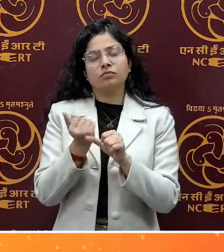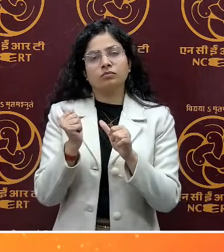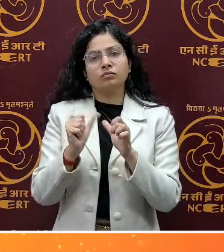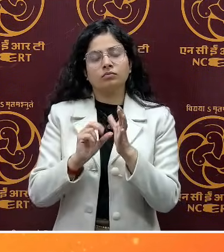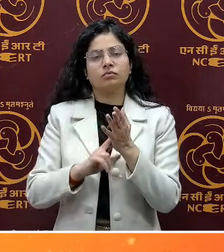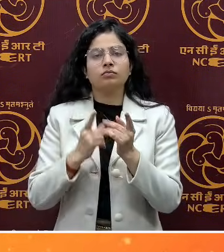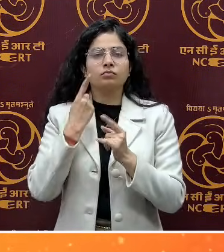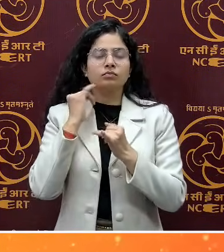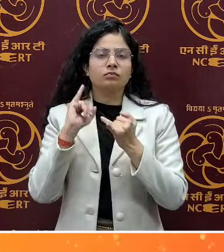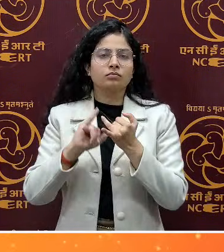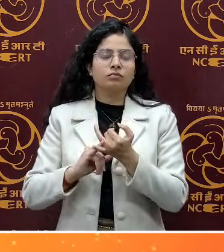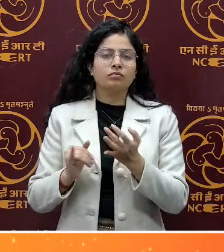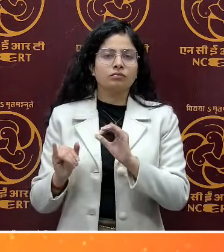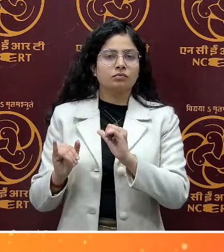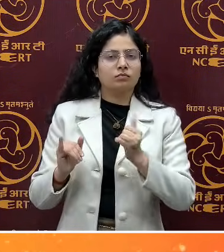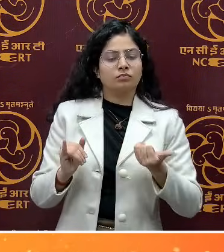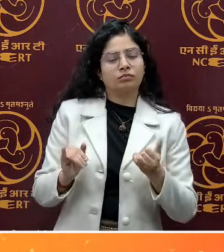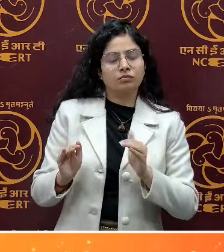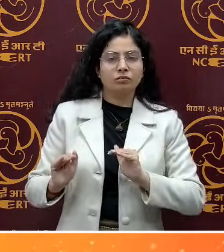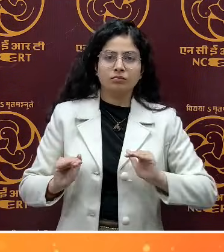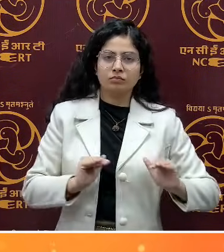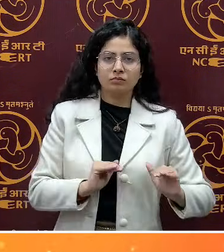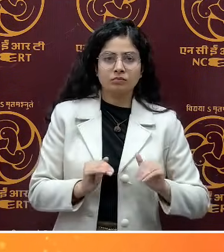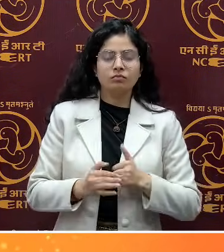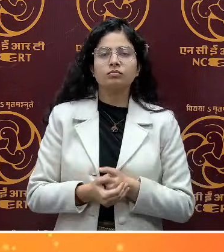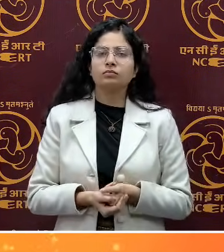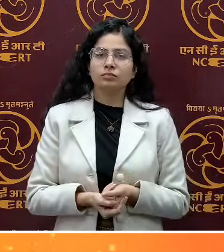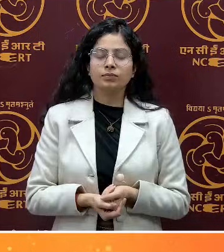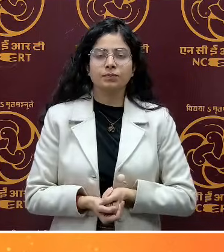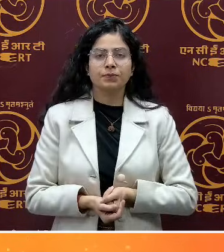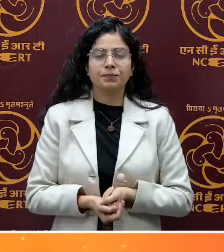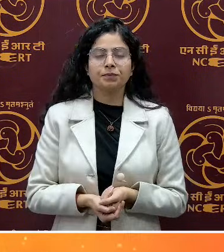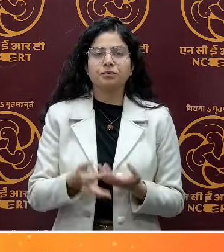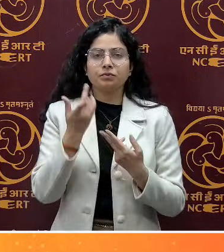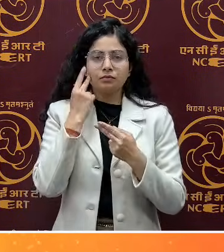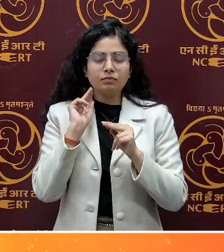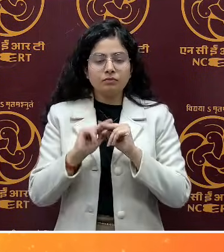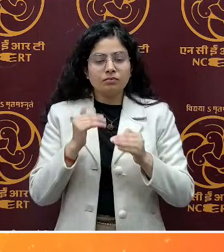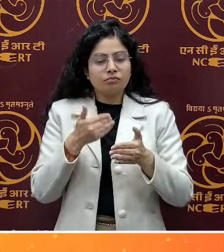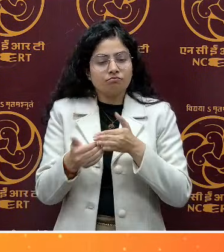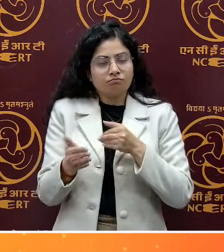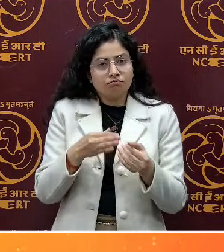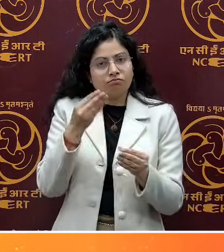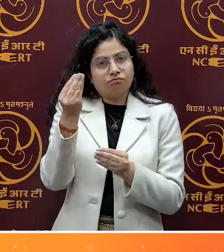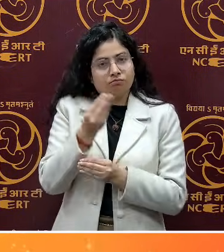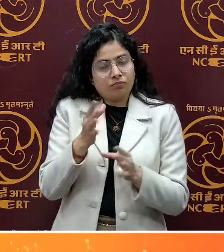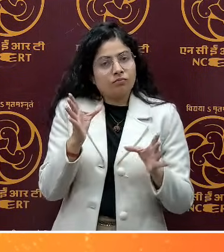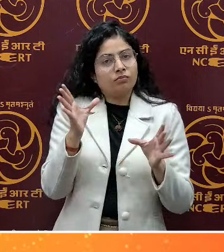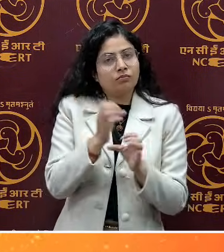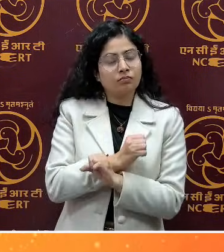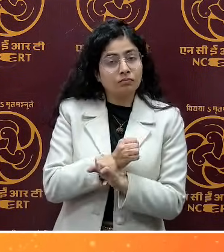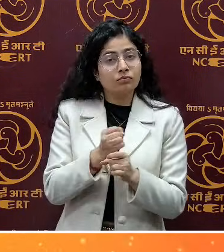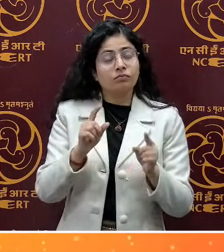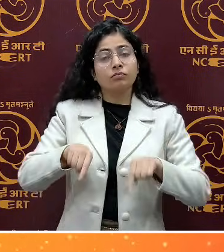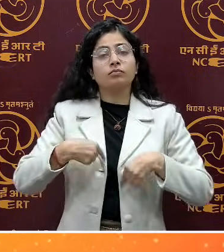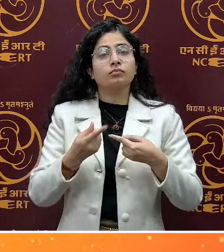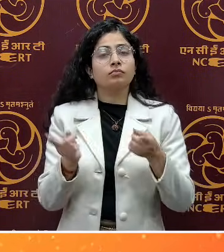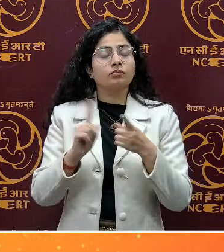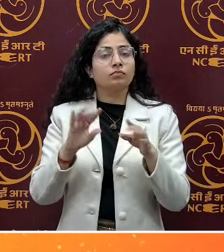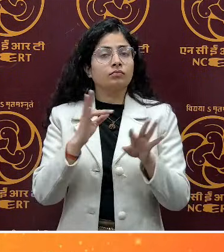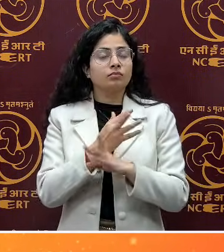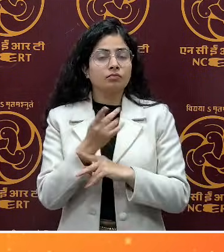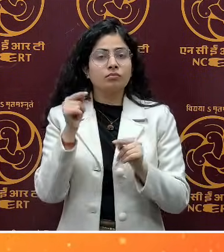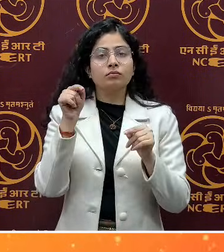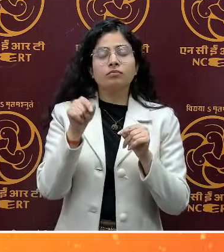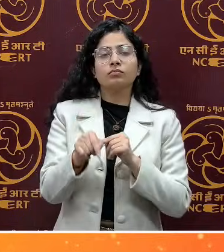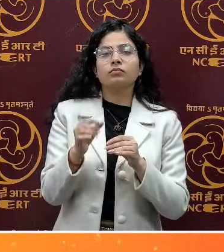another organism for its survival, right? Right. And if any of those goes missing, then what will happen? It will